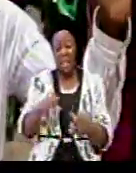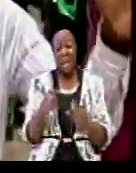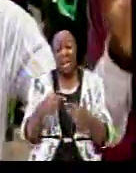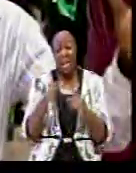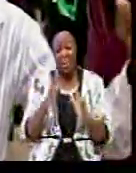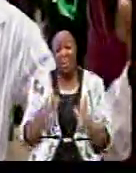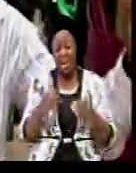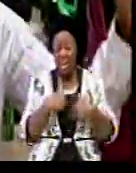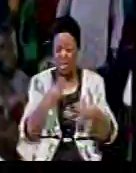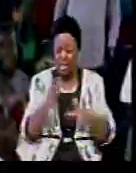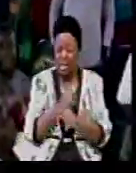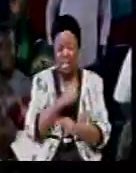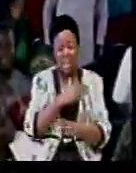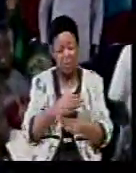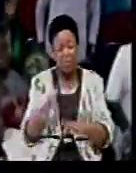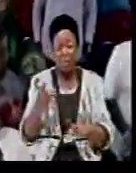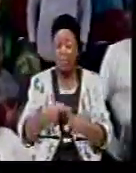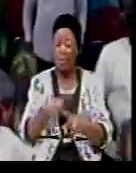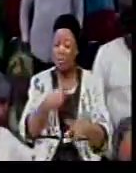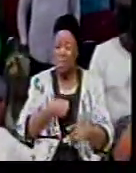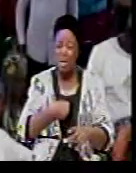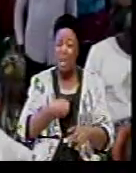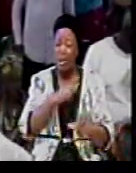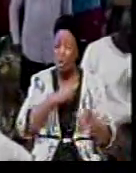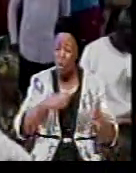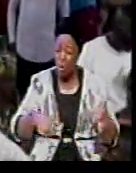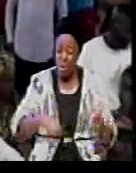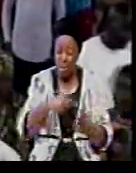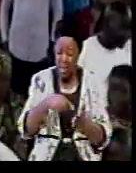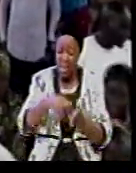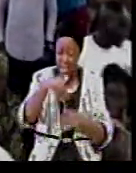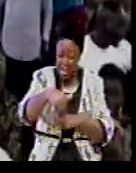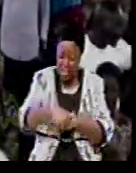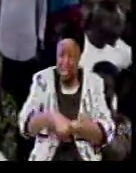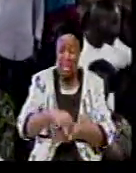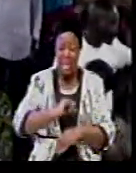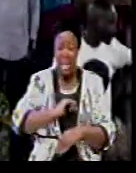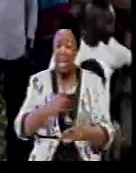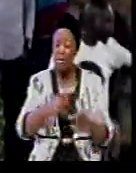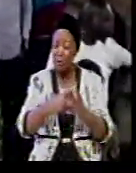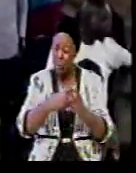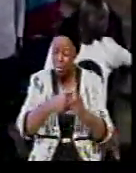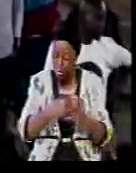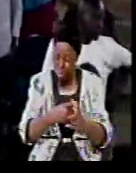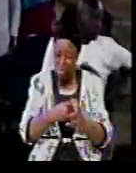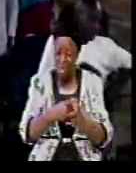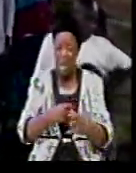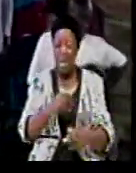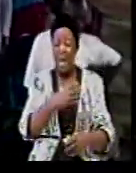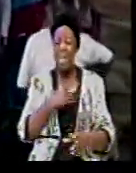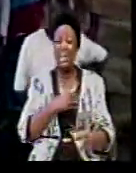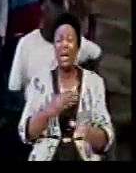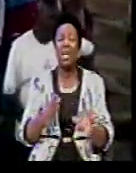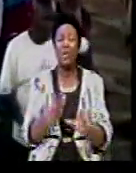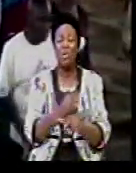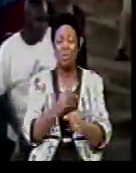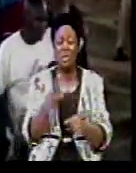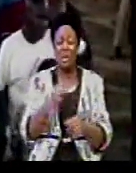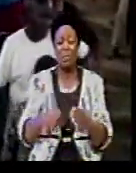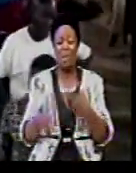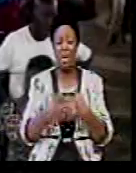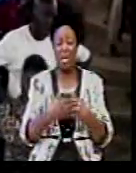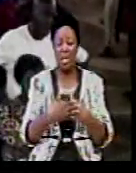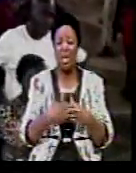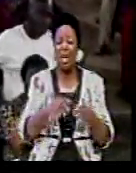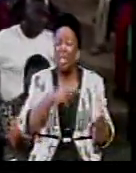touch. The thorn that breaks the yoke. Pray. Touch me tonight.